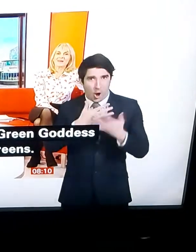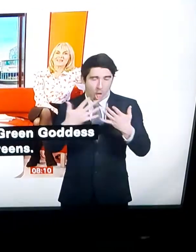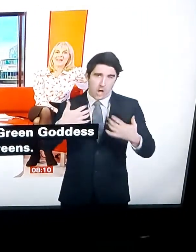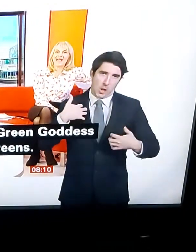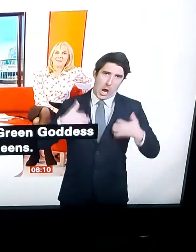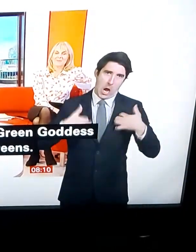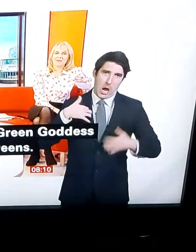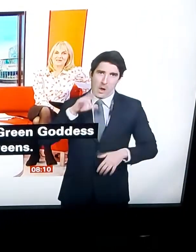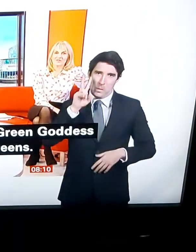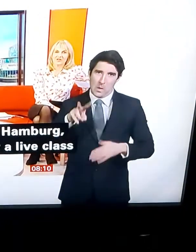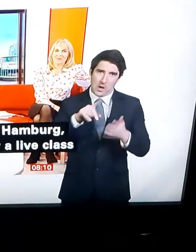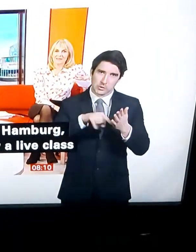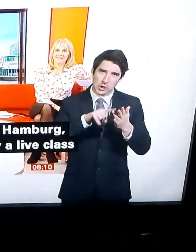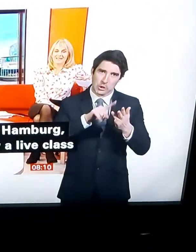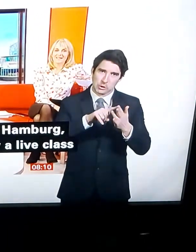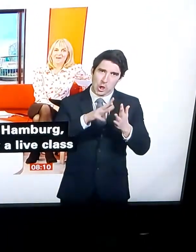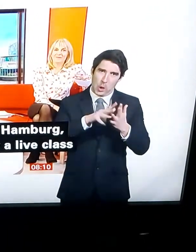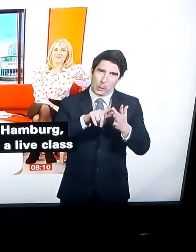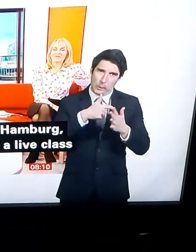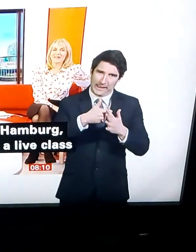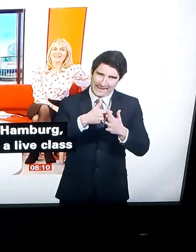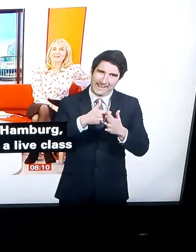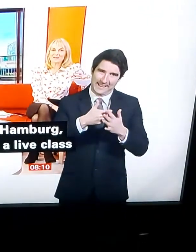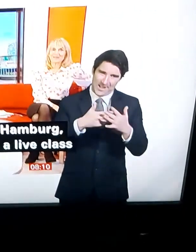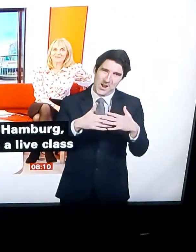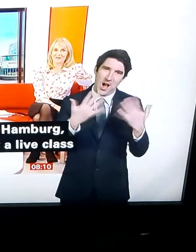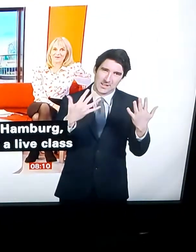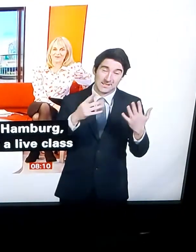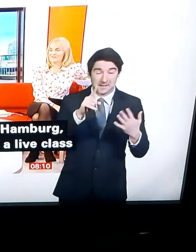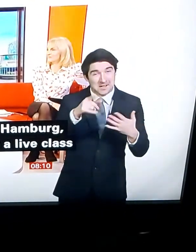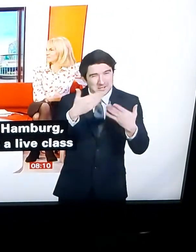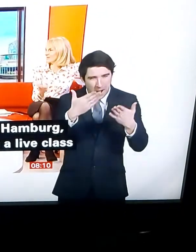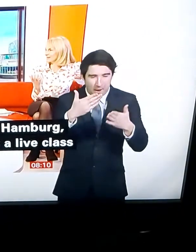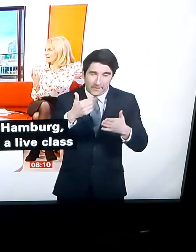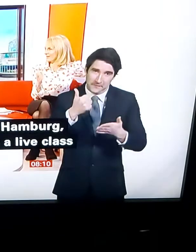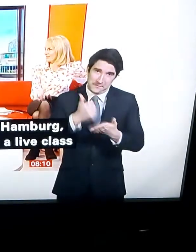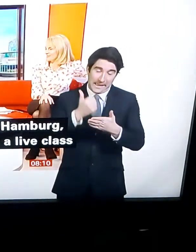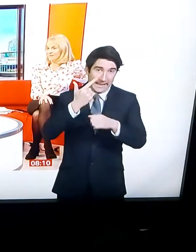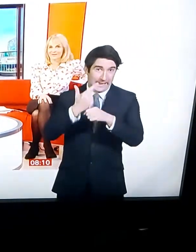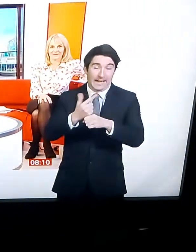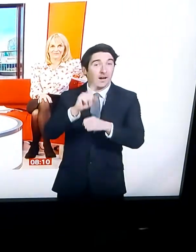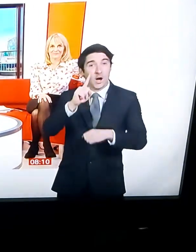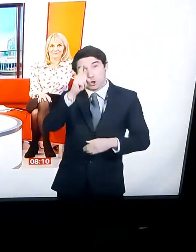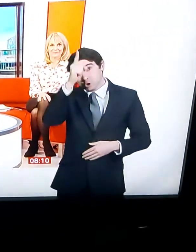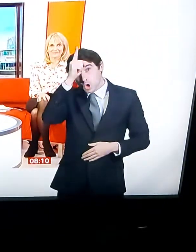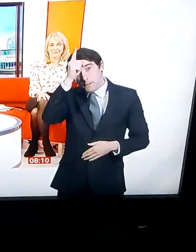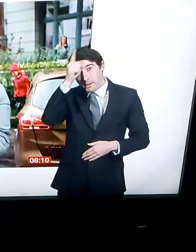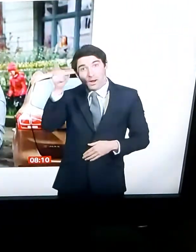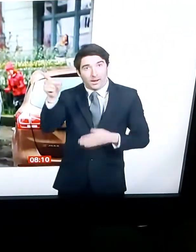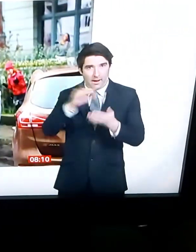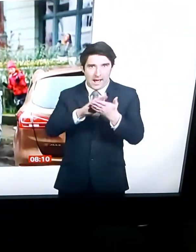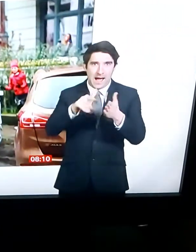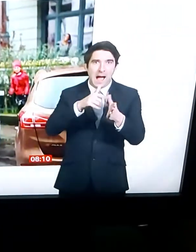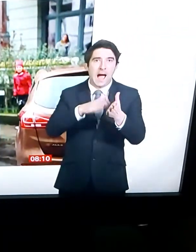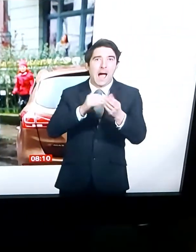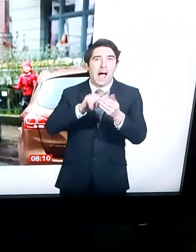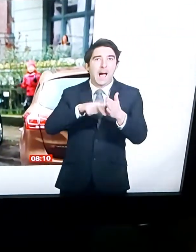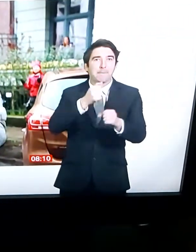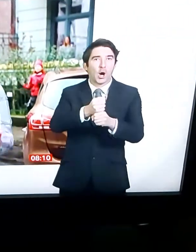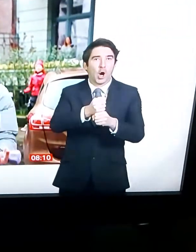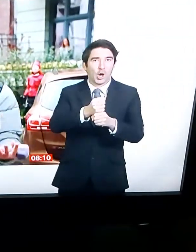residents, though, in Hamburg in Germany have been enjoying a live class by looking out their window. Have a look at it. Let's just